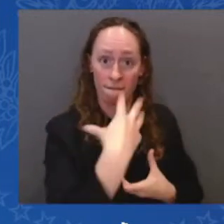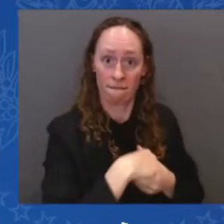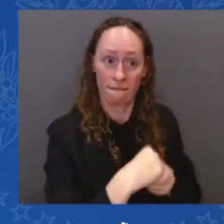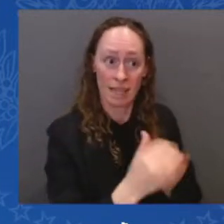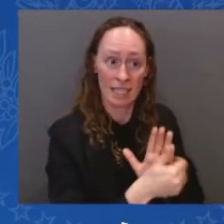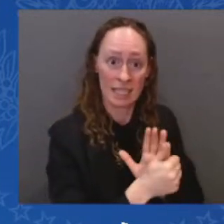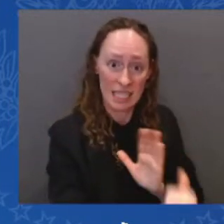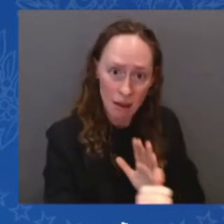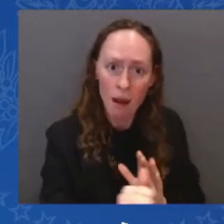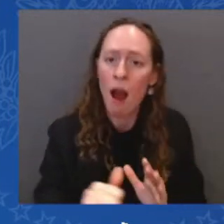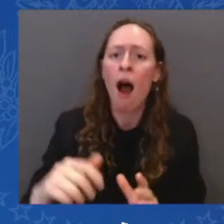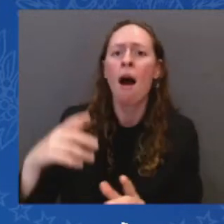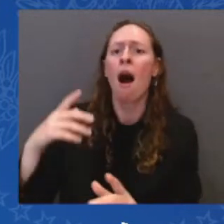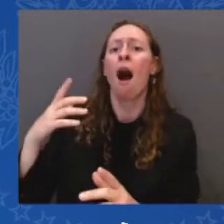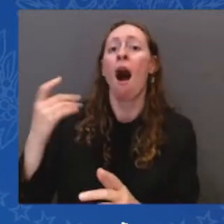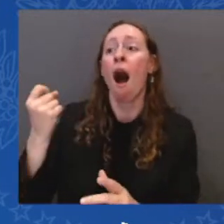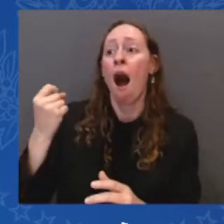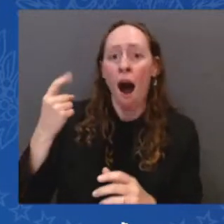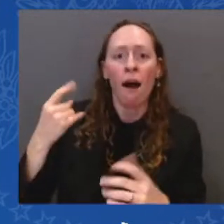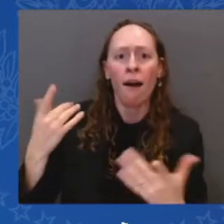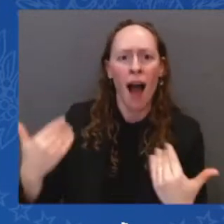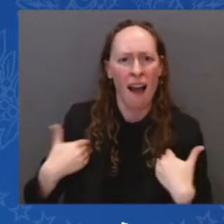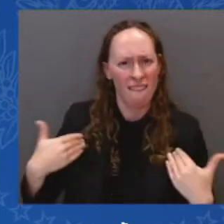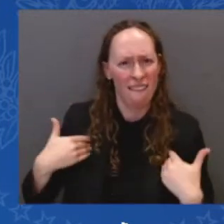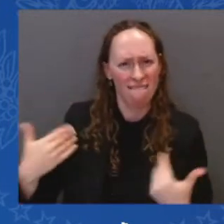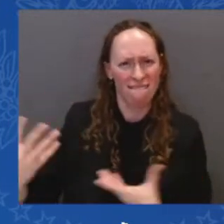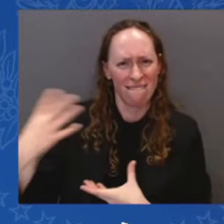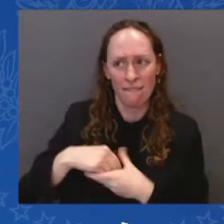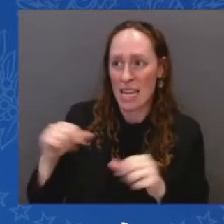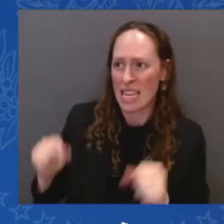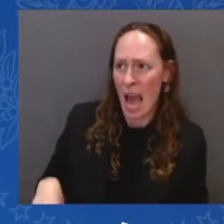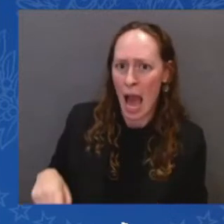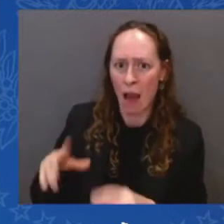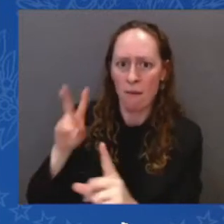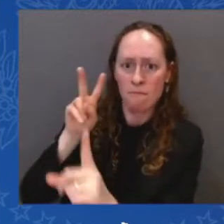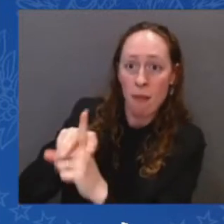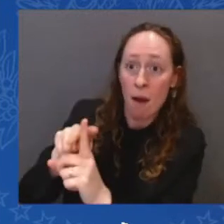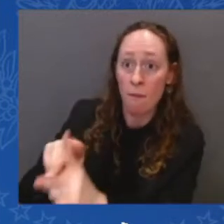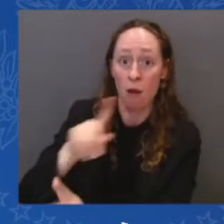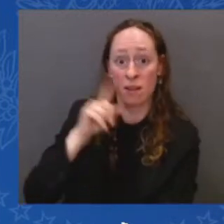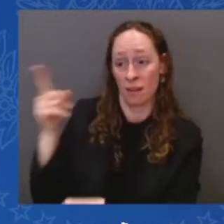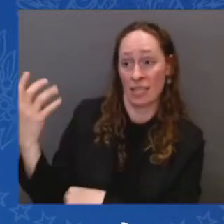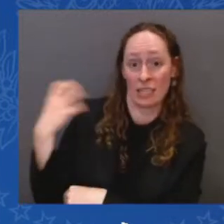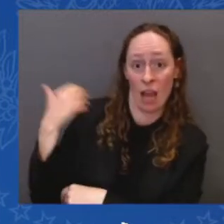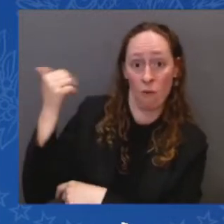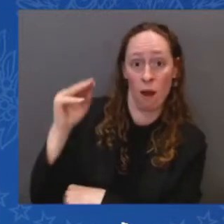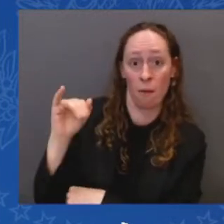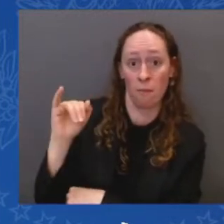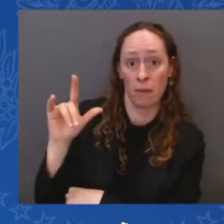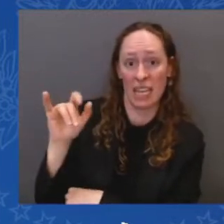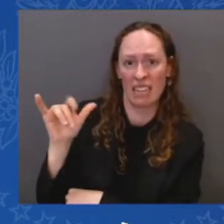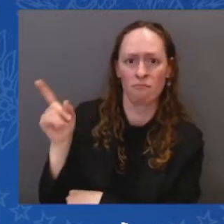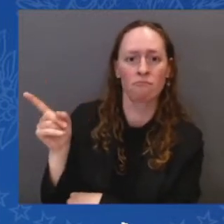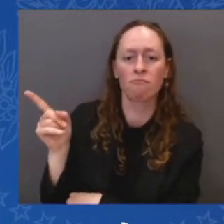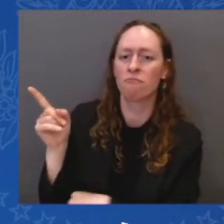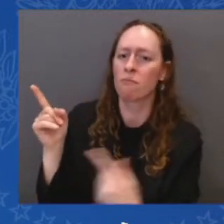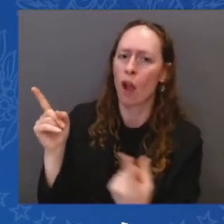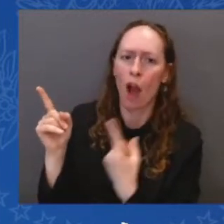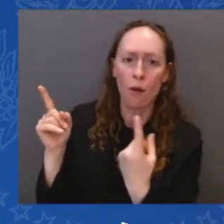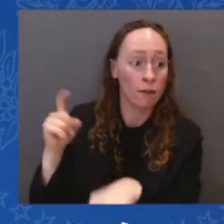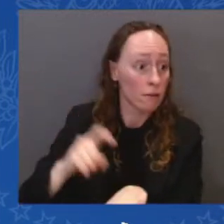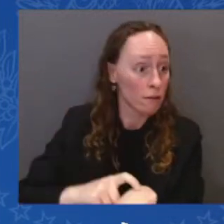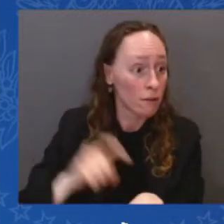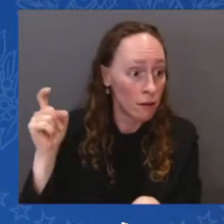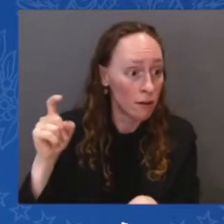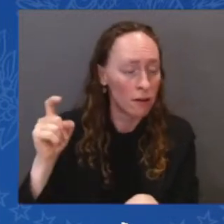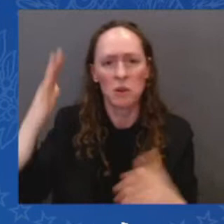fight. And I've seen that firsthand over our long history of working together, including